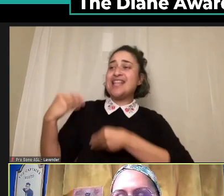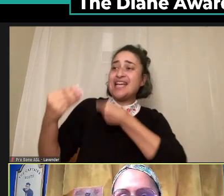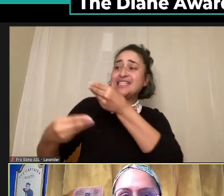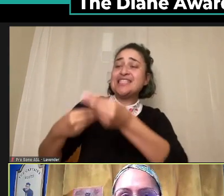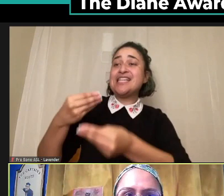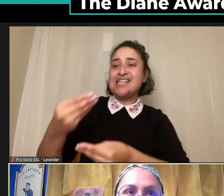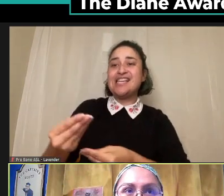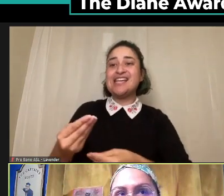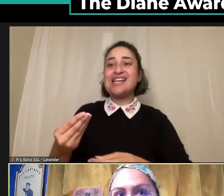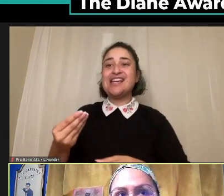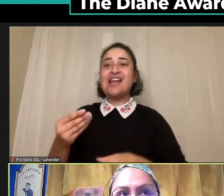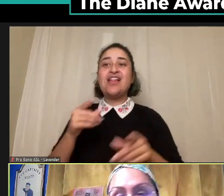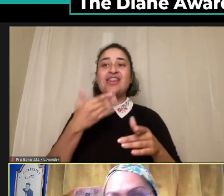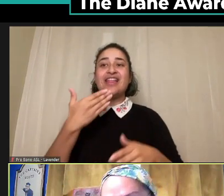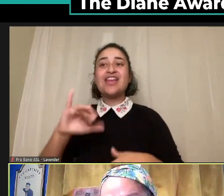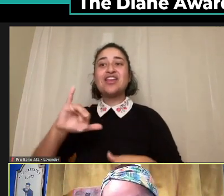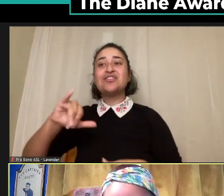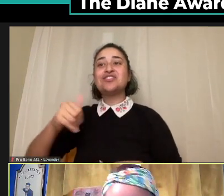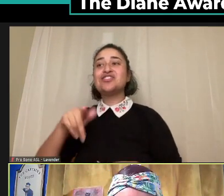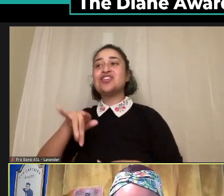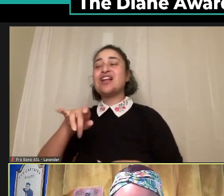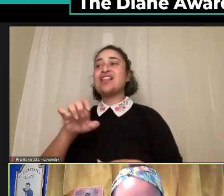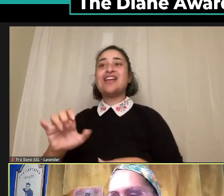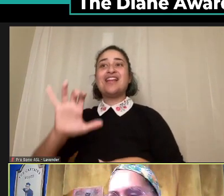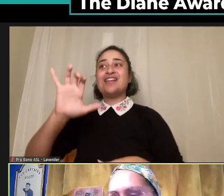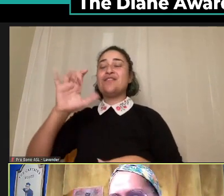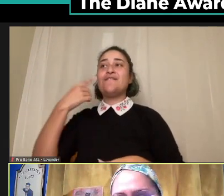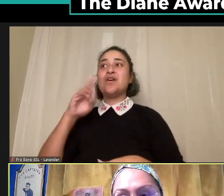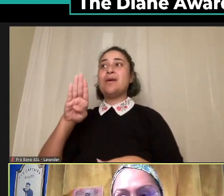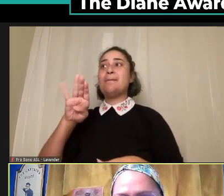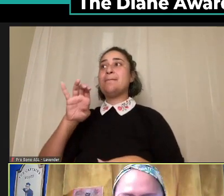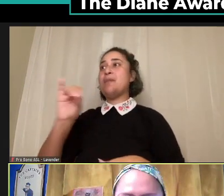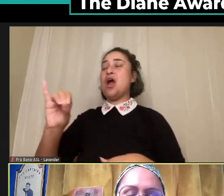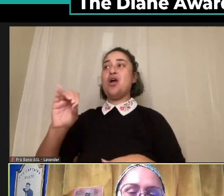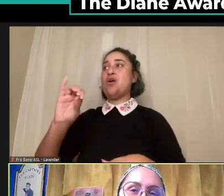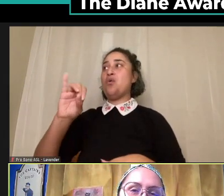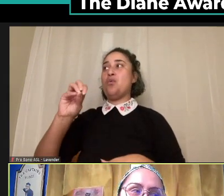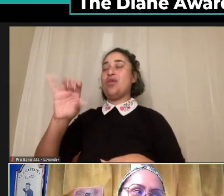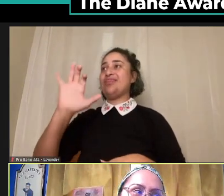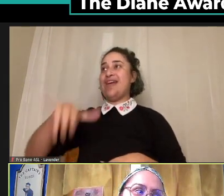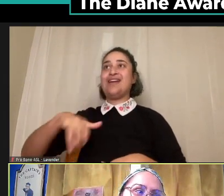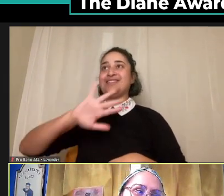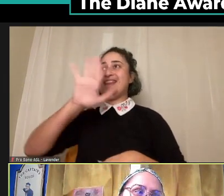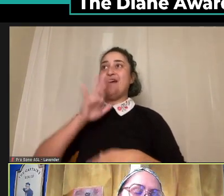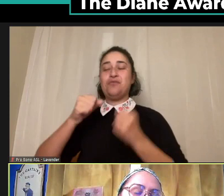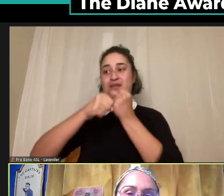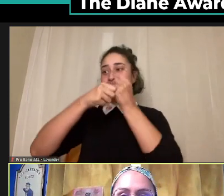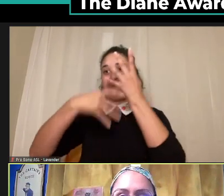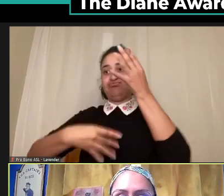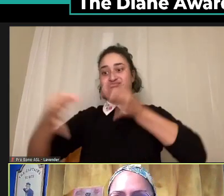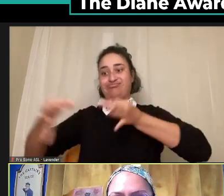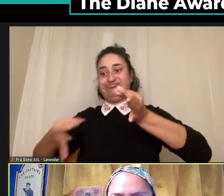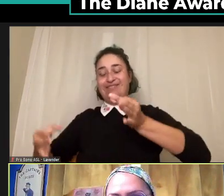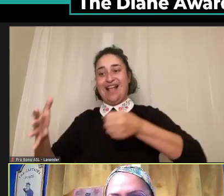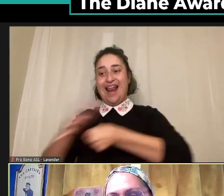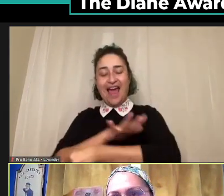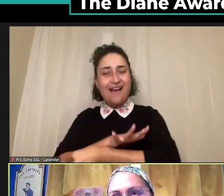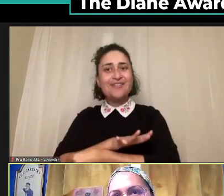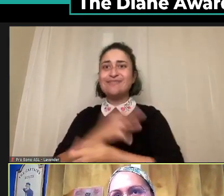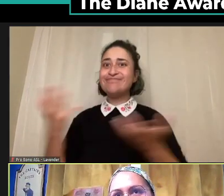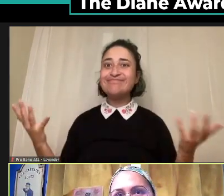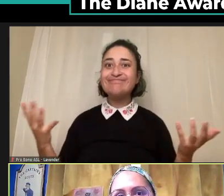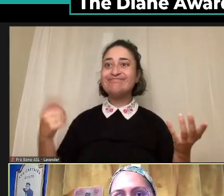for the bio that can never be long enough. I mean, my Diane did it all. Y'all, this is so